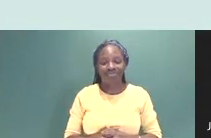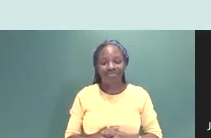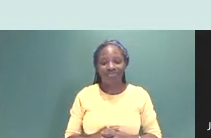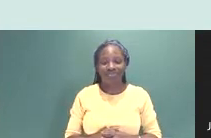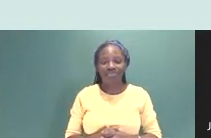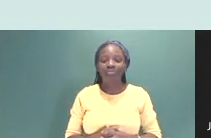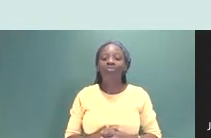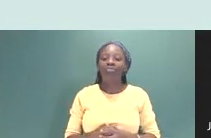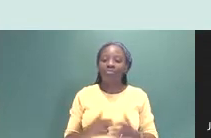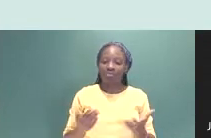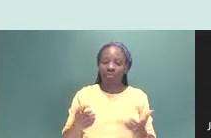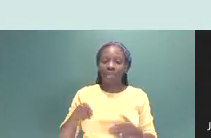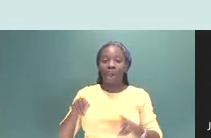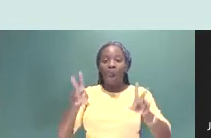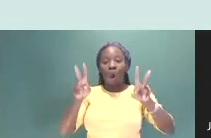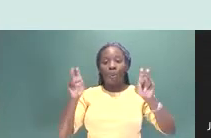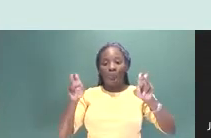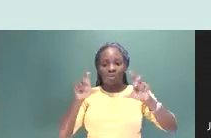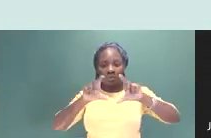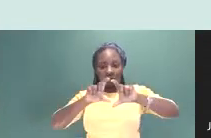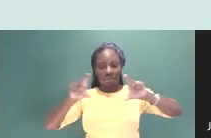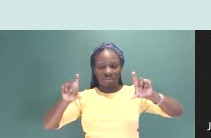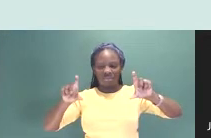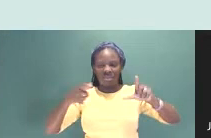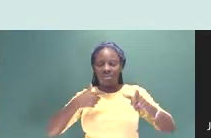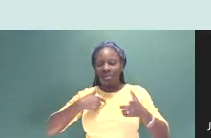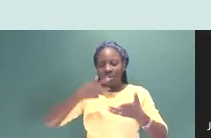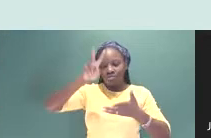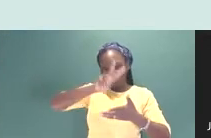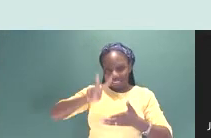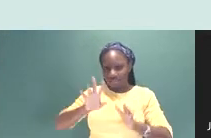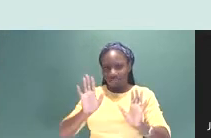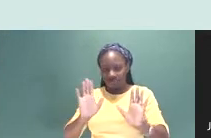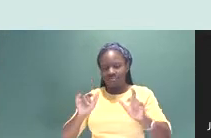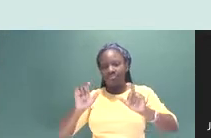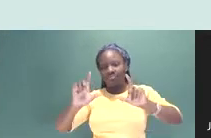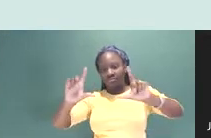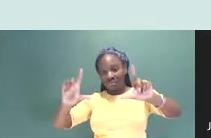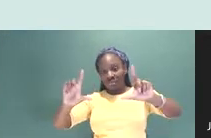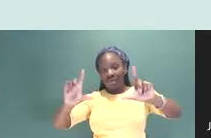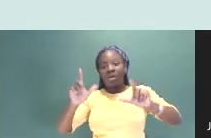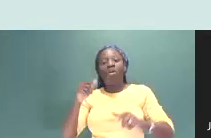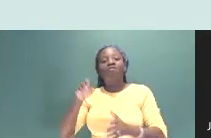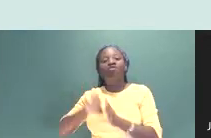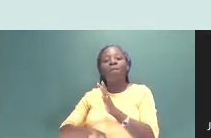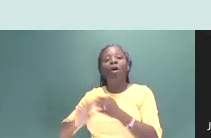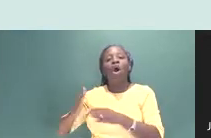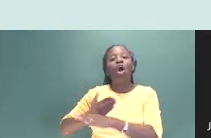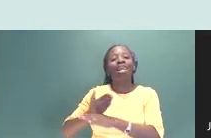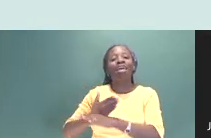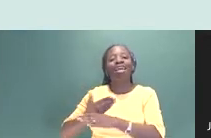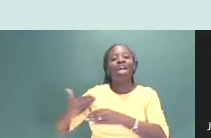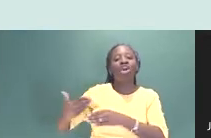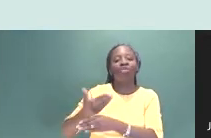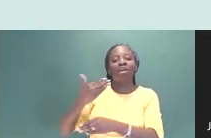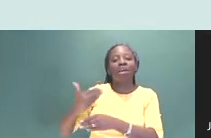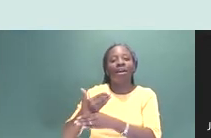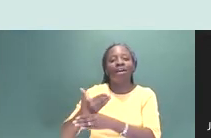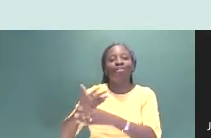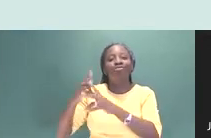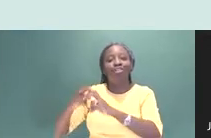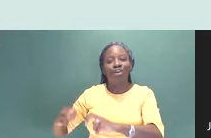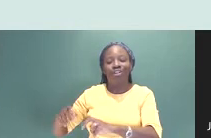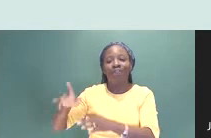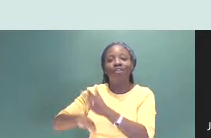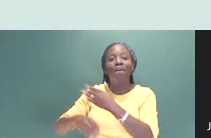So this quote, I won't read it out, but this was from one of the early career researchers who had a disability from